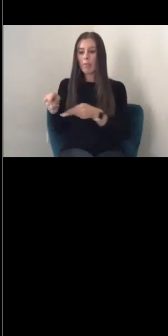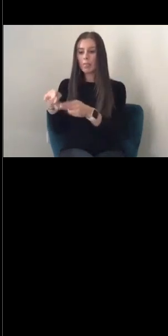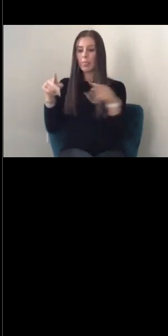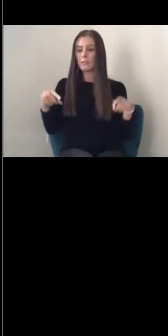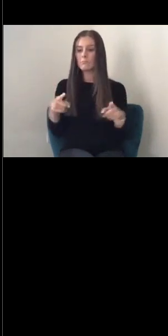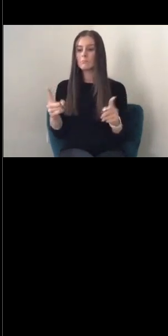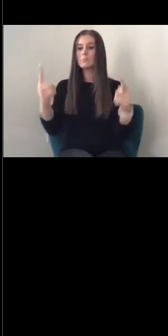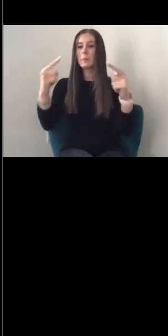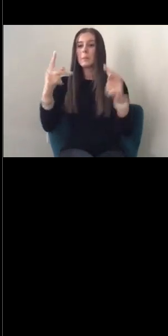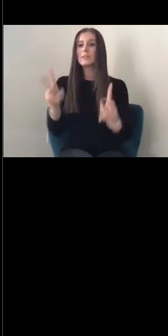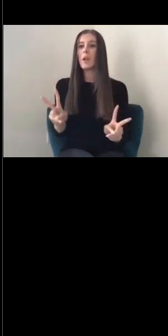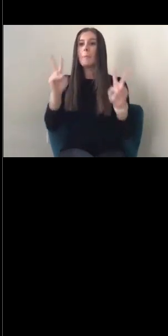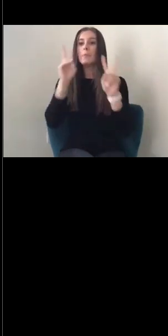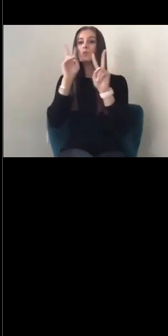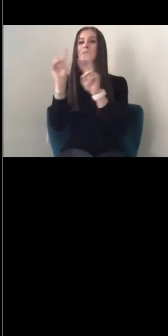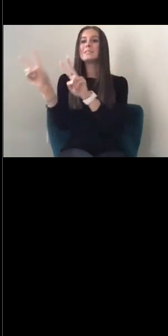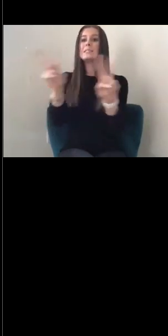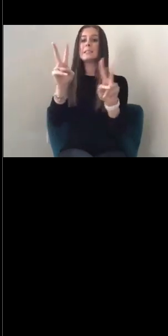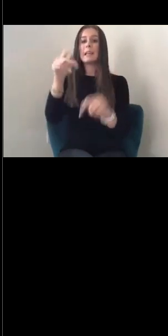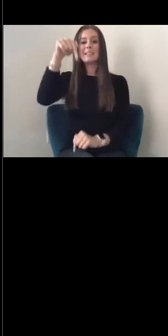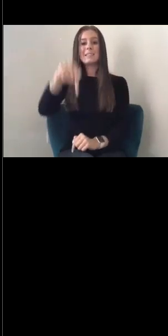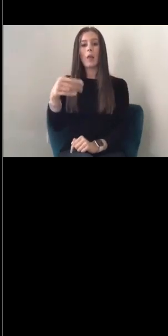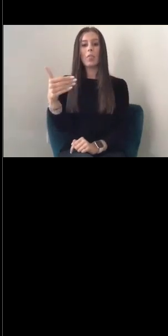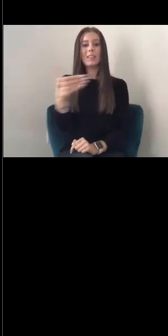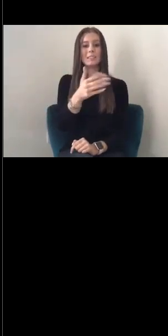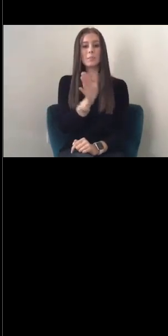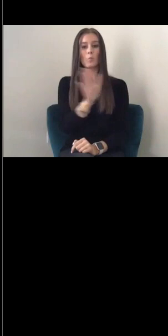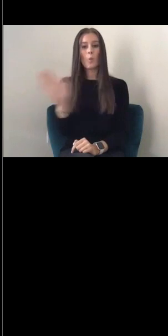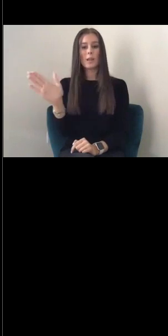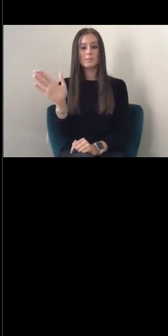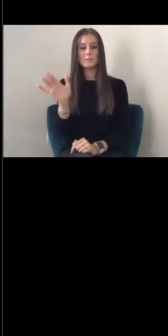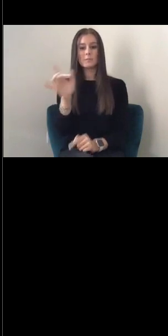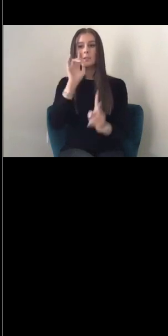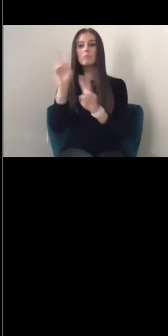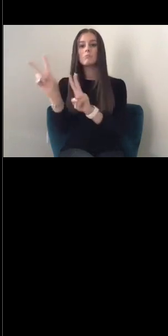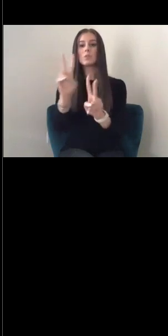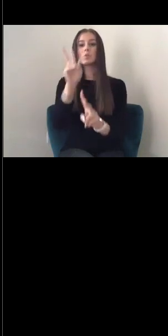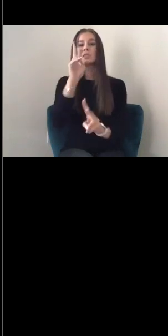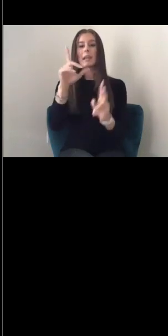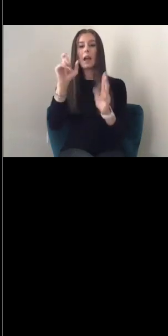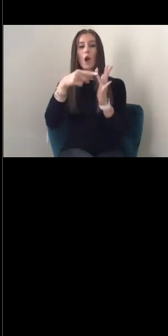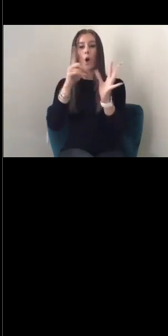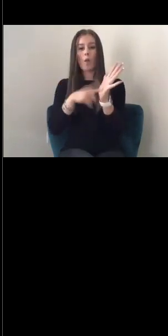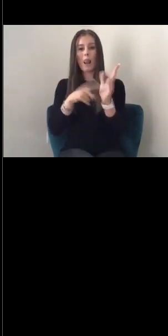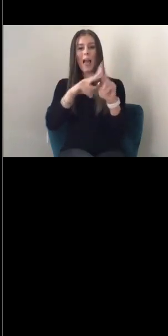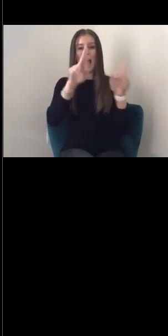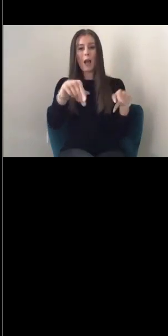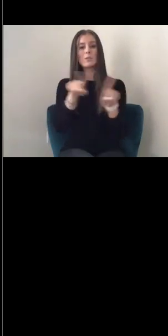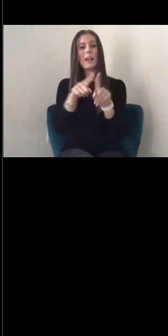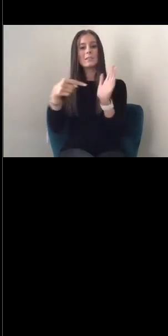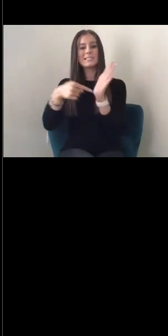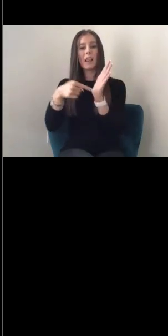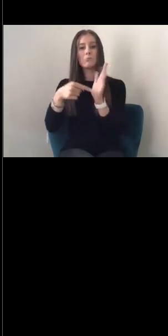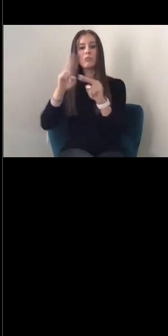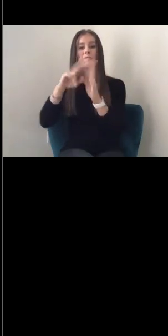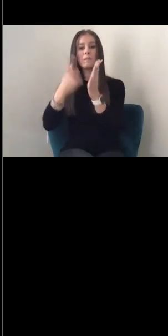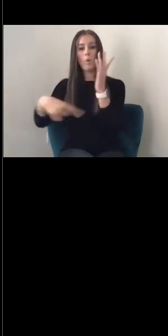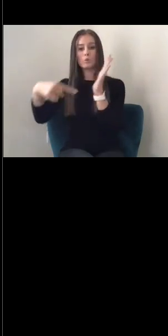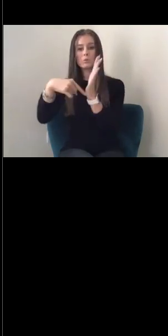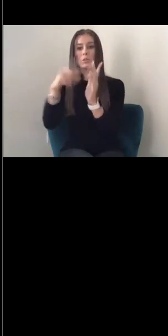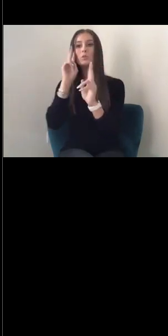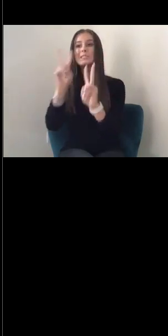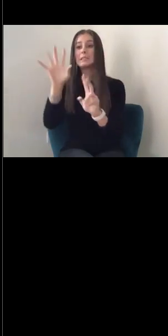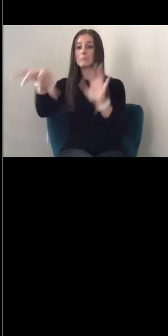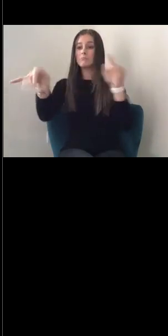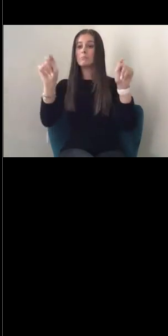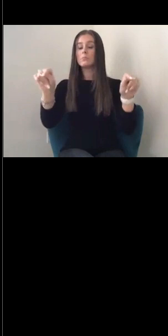viewpoints looking out to the south, east and west, from where Coalhouse and Tilbury forts will be visible. The landform design